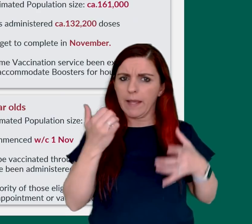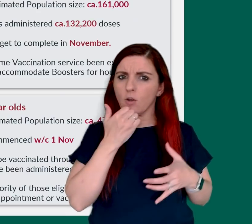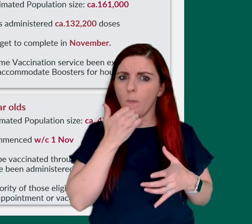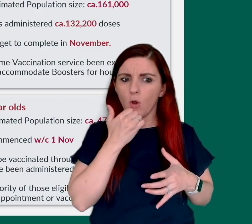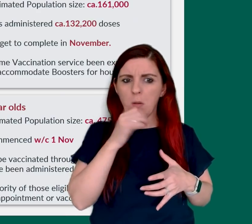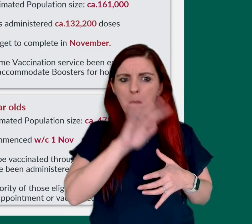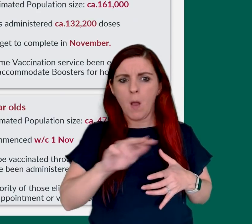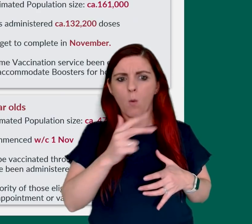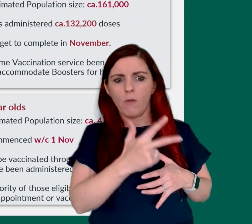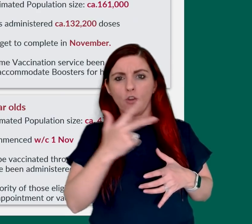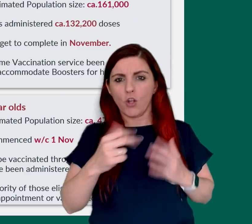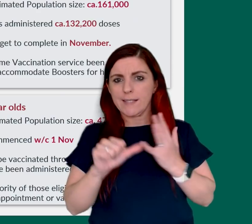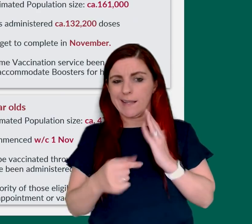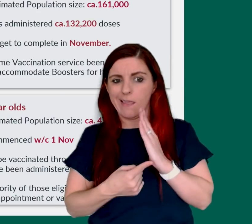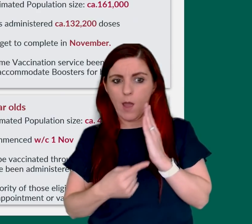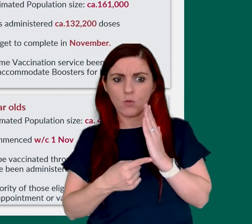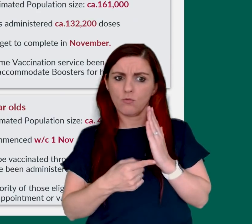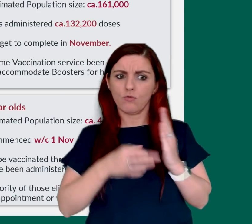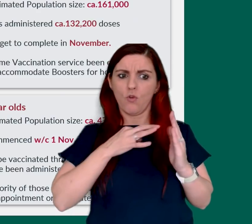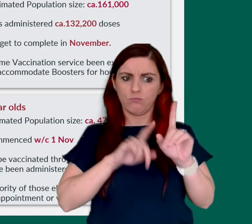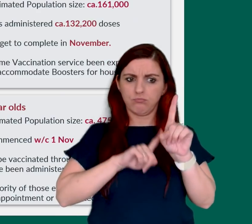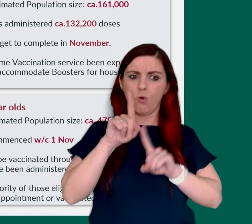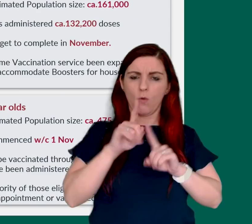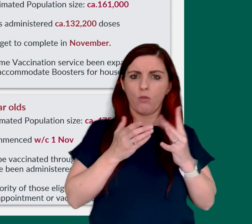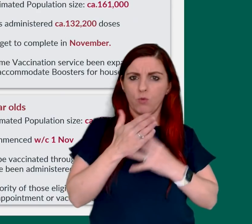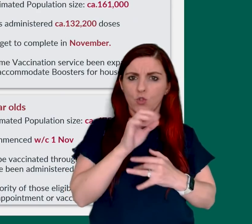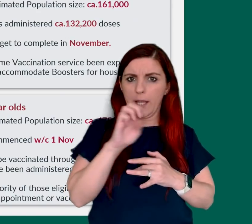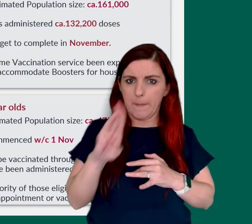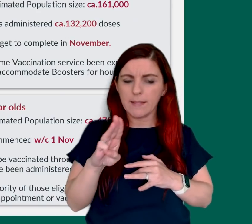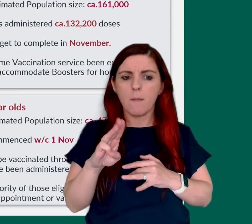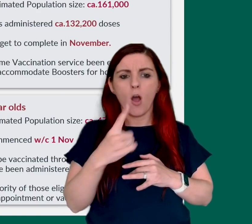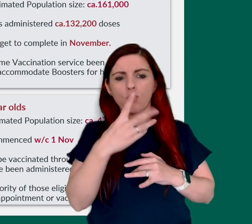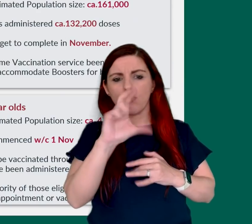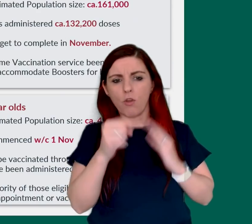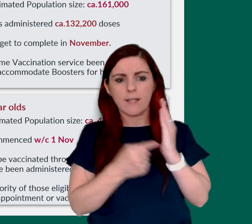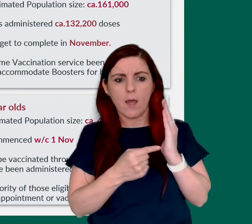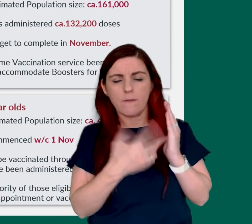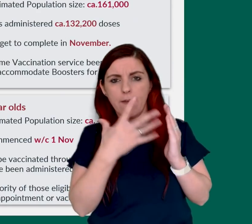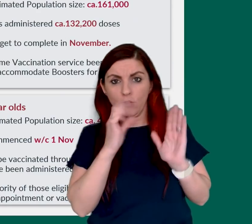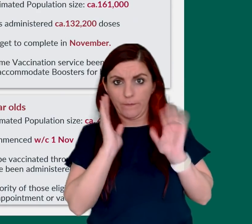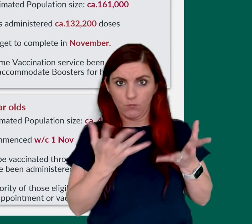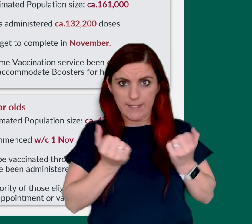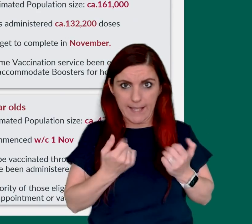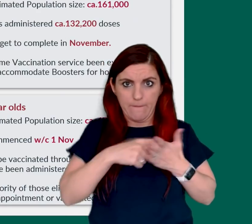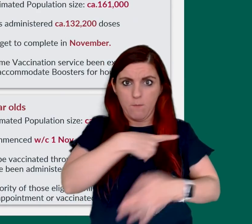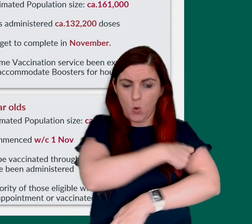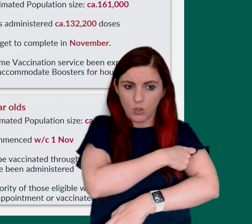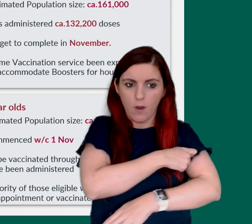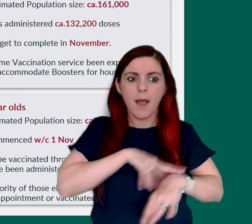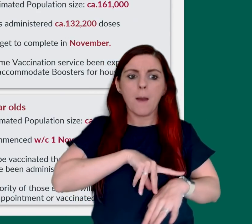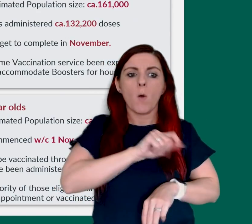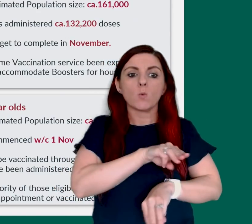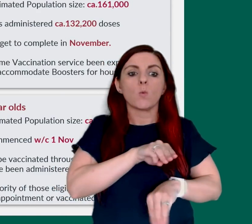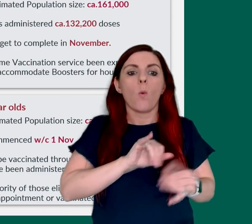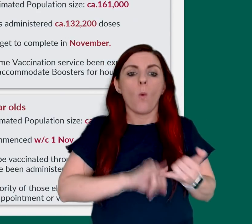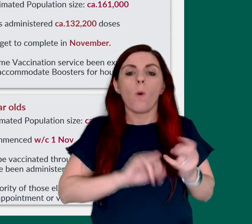336,000. Good progress through general practice, again, in terms of 130,000 500 vaccinated, and most of those people that are